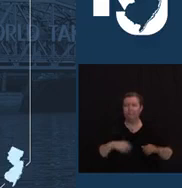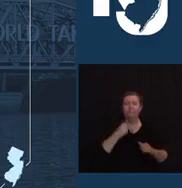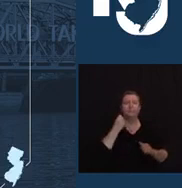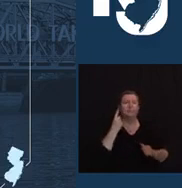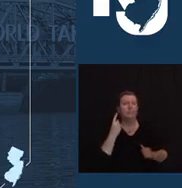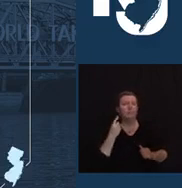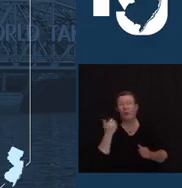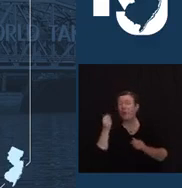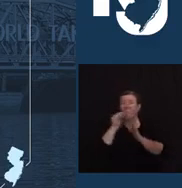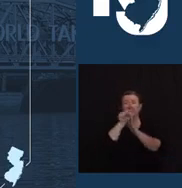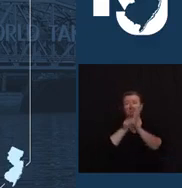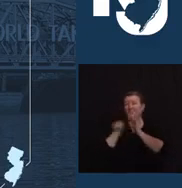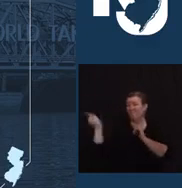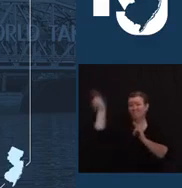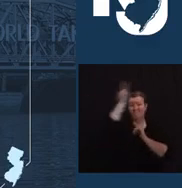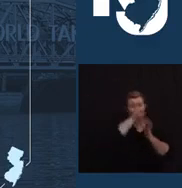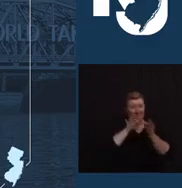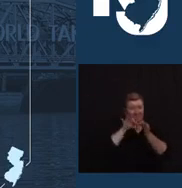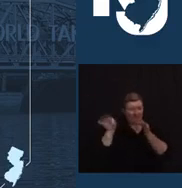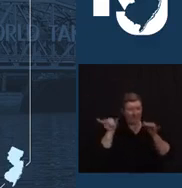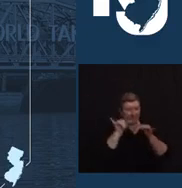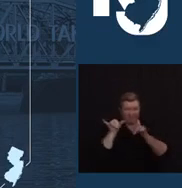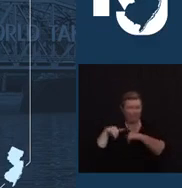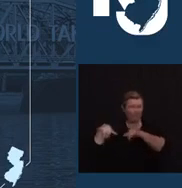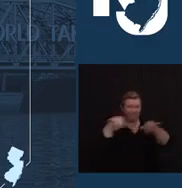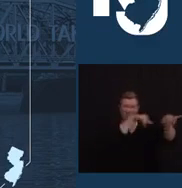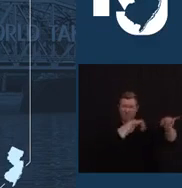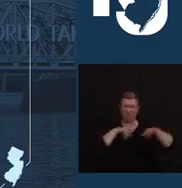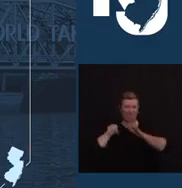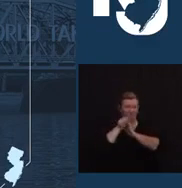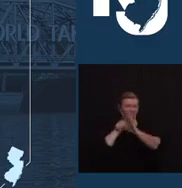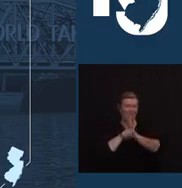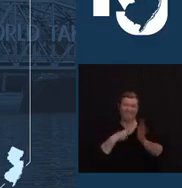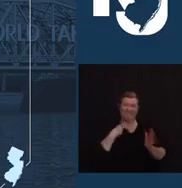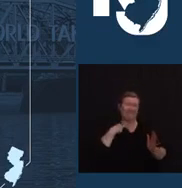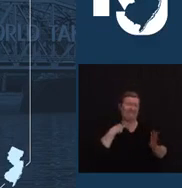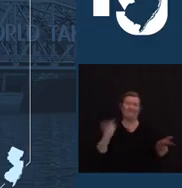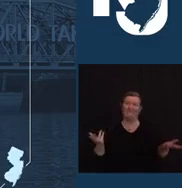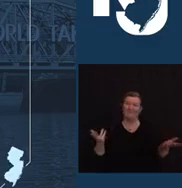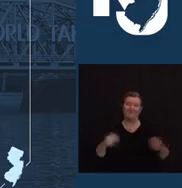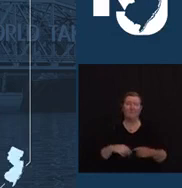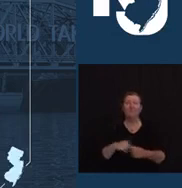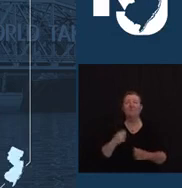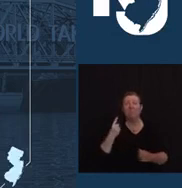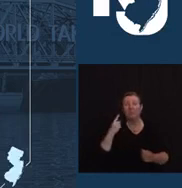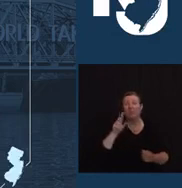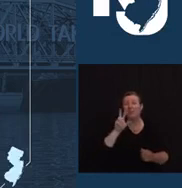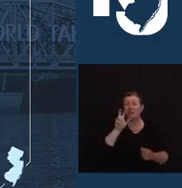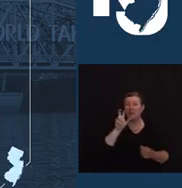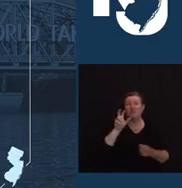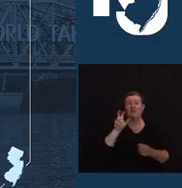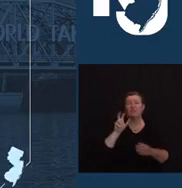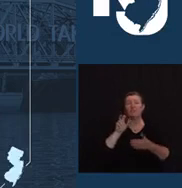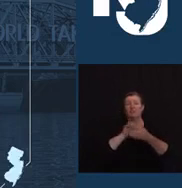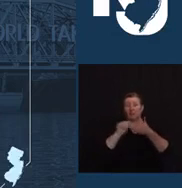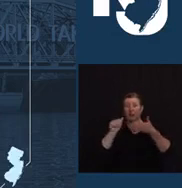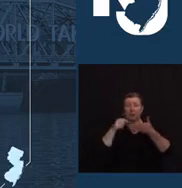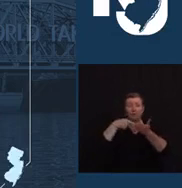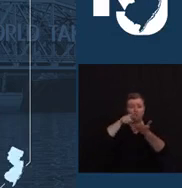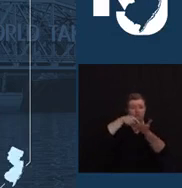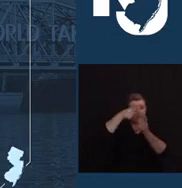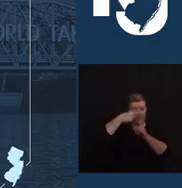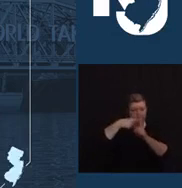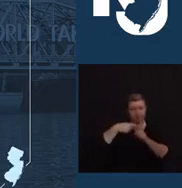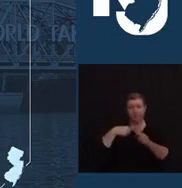4th. The reality is that continuing the $300 per week benefit through state resources would be